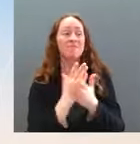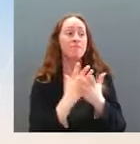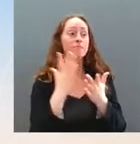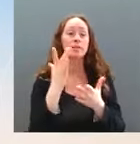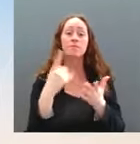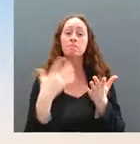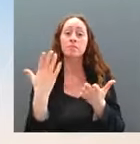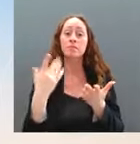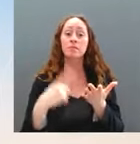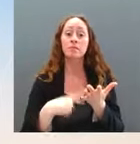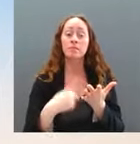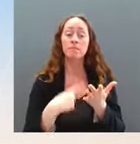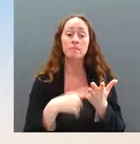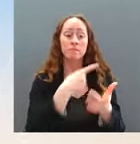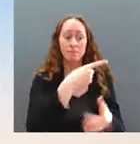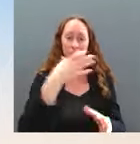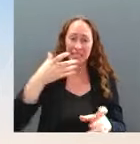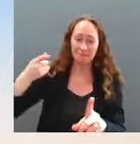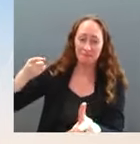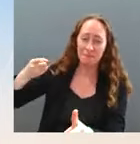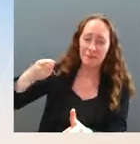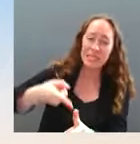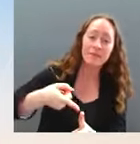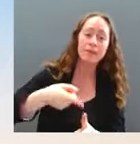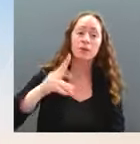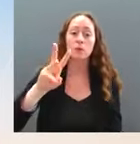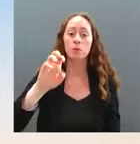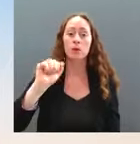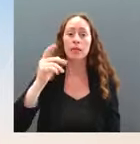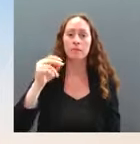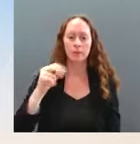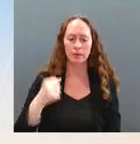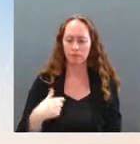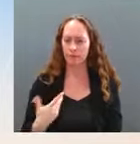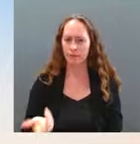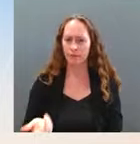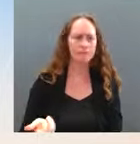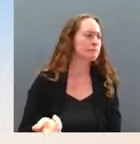own process, it wouldn't be to their benefit to do that. So